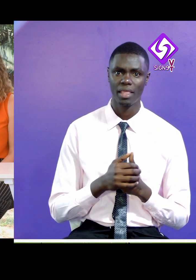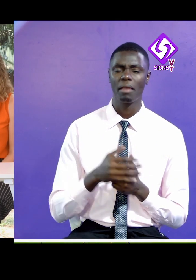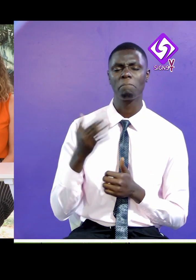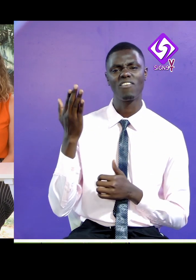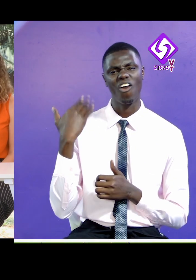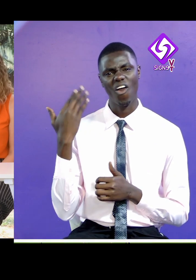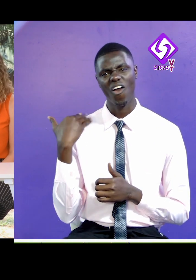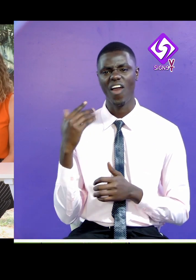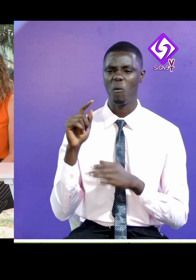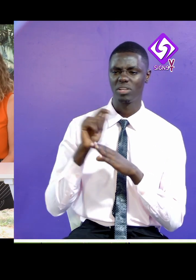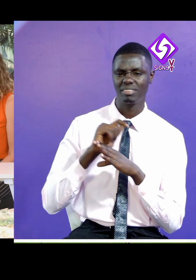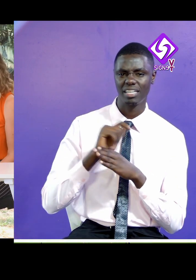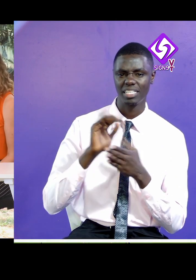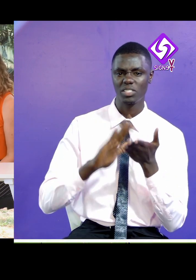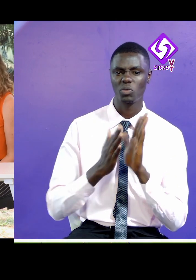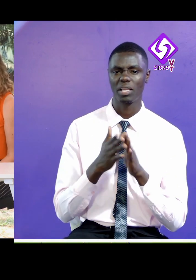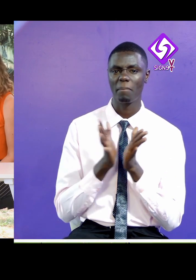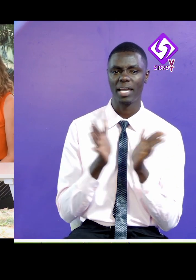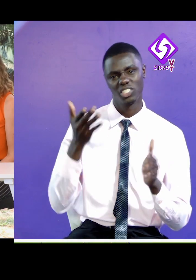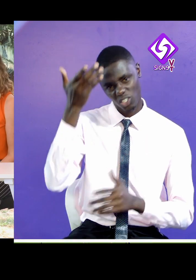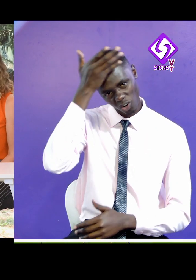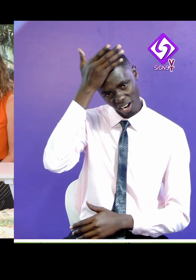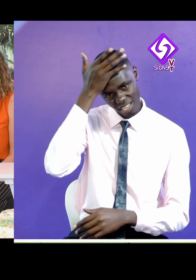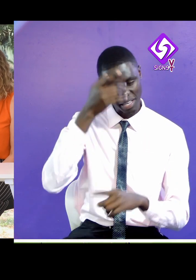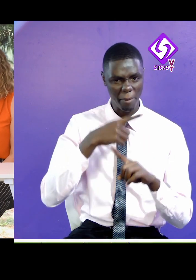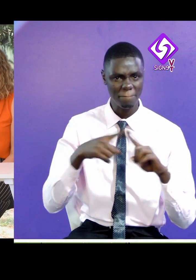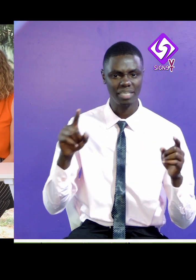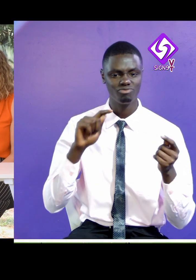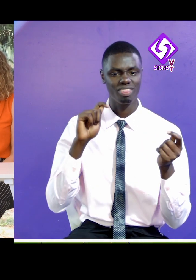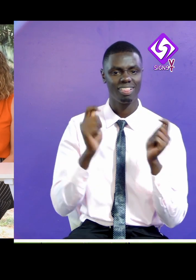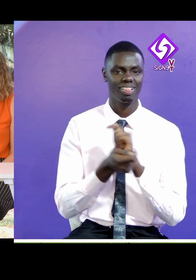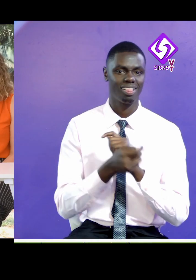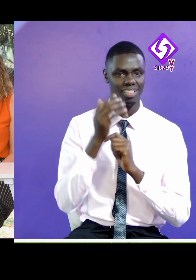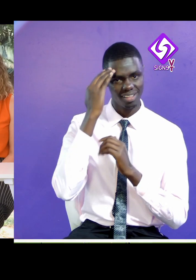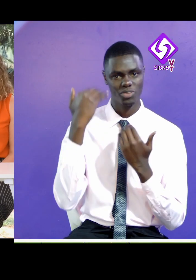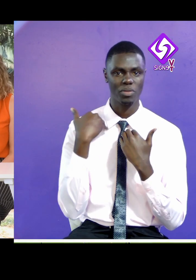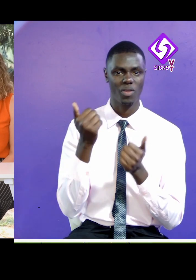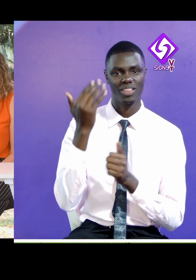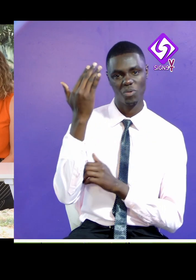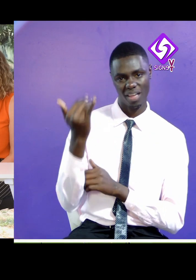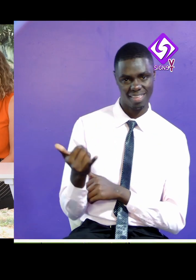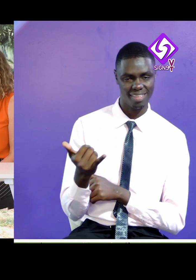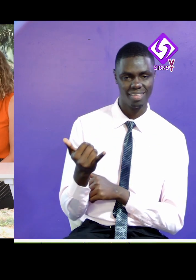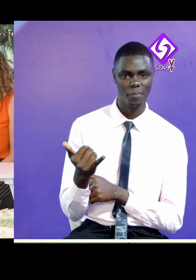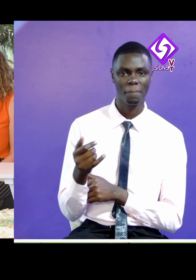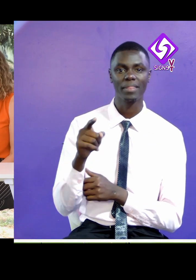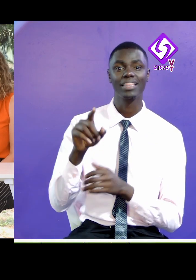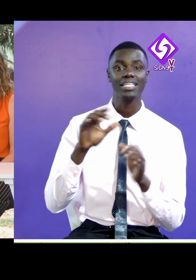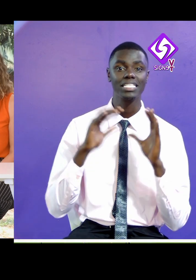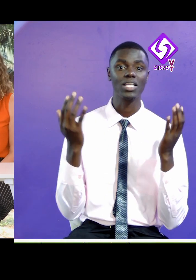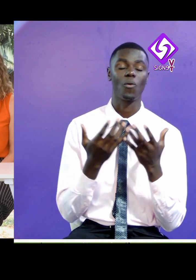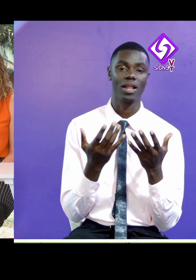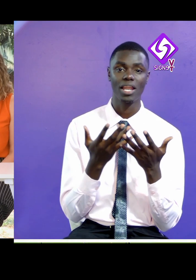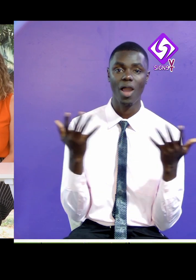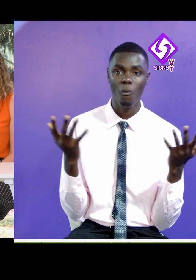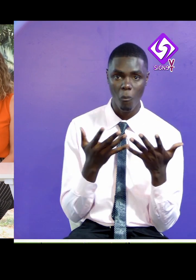was initially training to be a general nurse, but I changed to mental health because it's a world